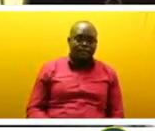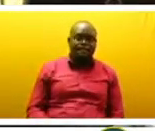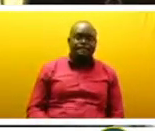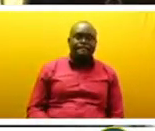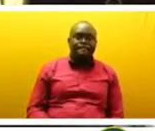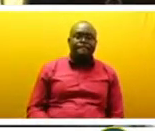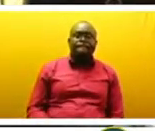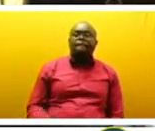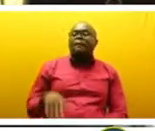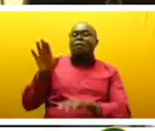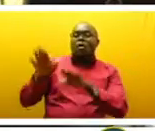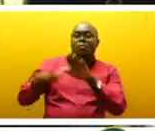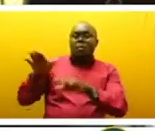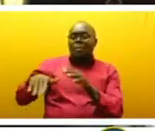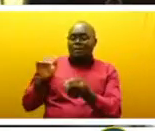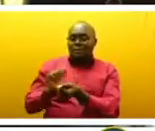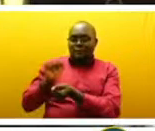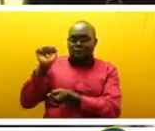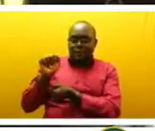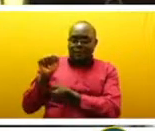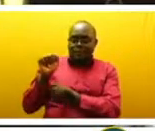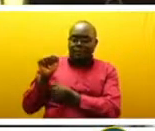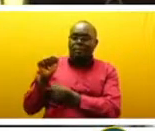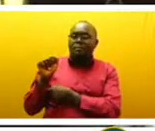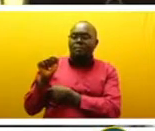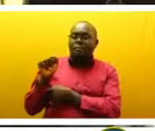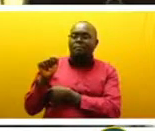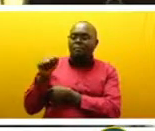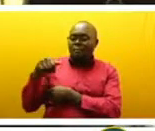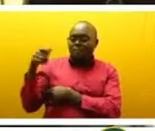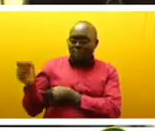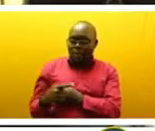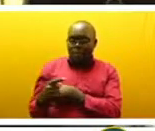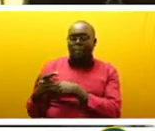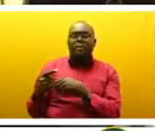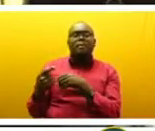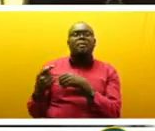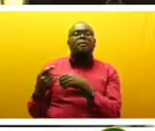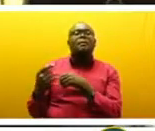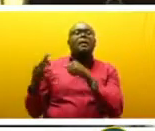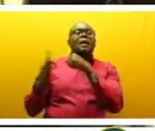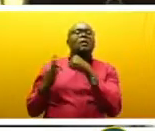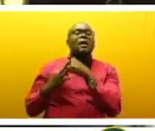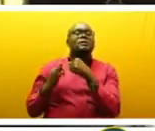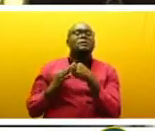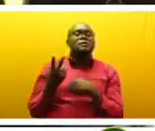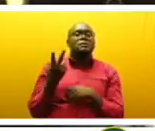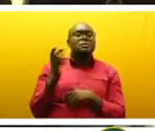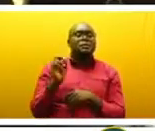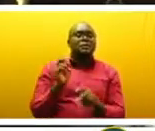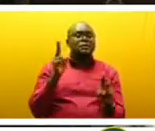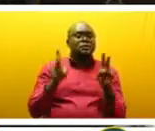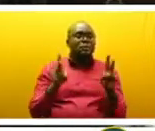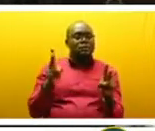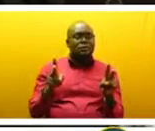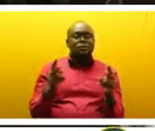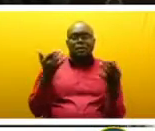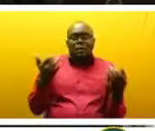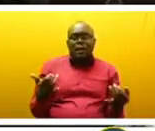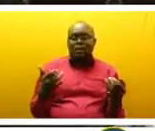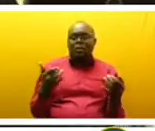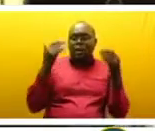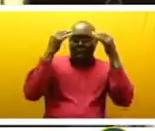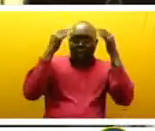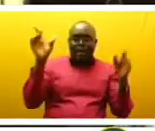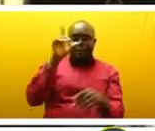On Bomas on the 15th of this month, of August 2022, it is now judicially